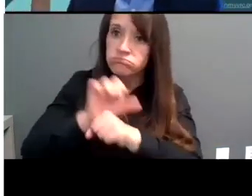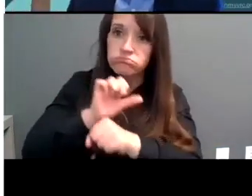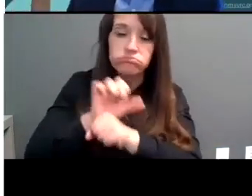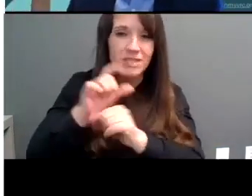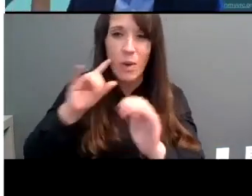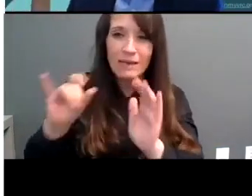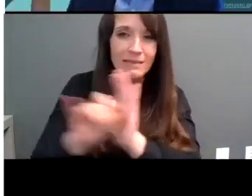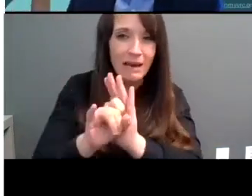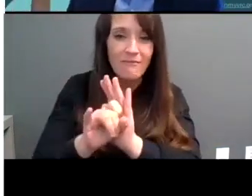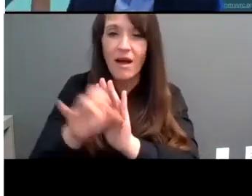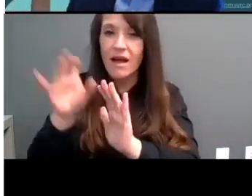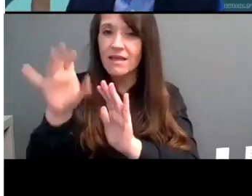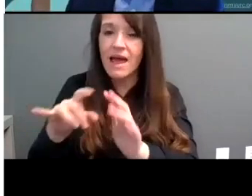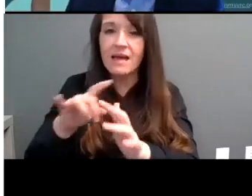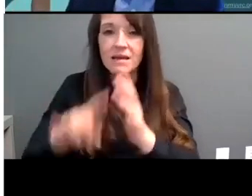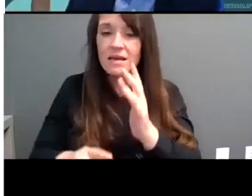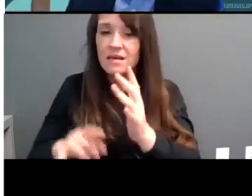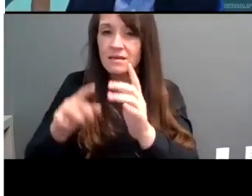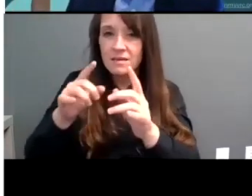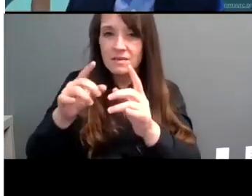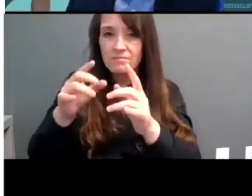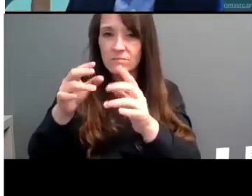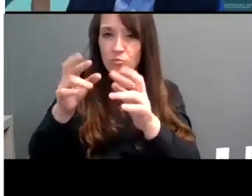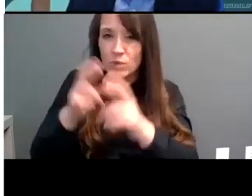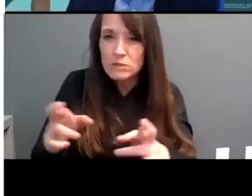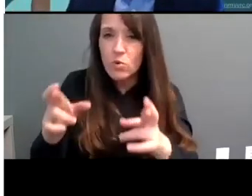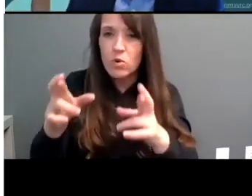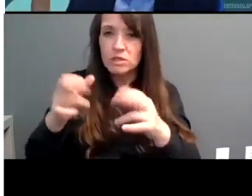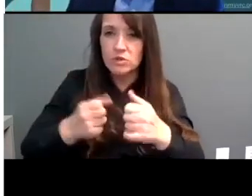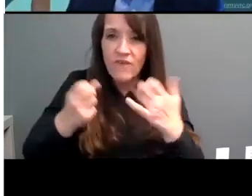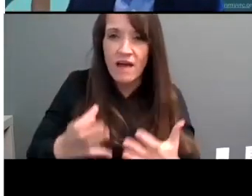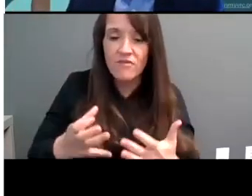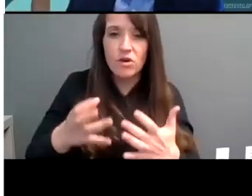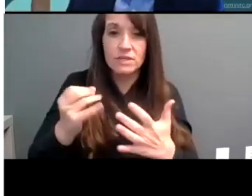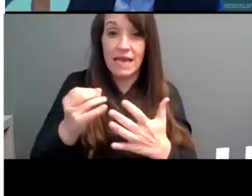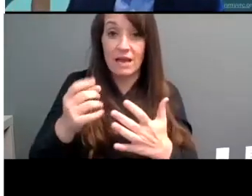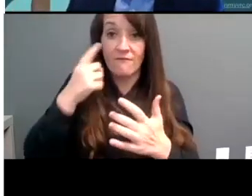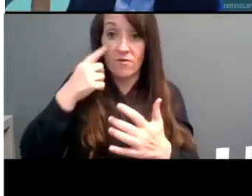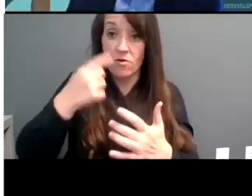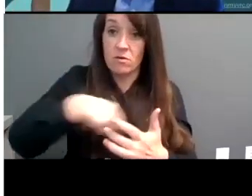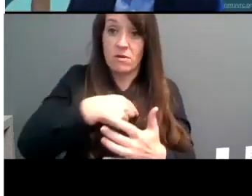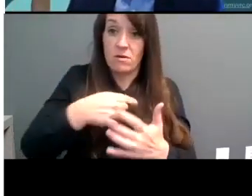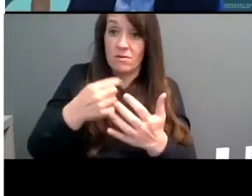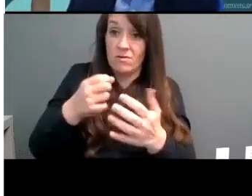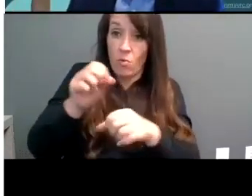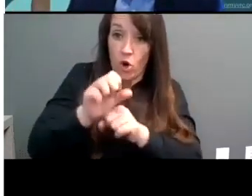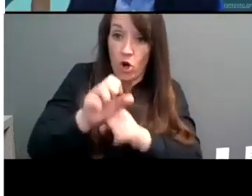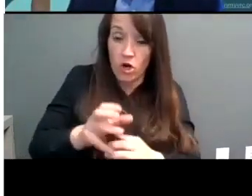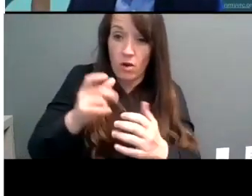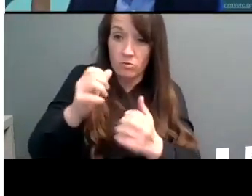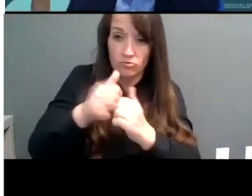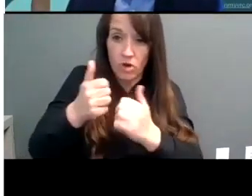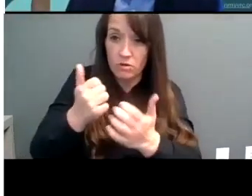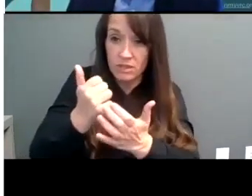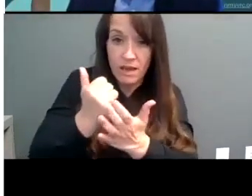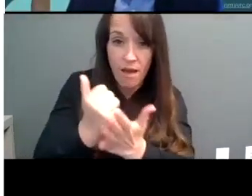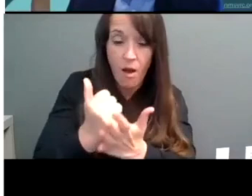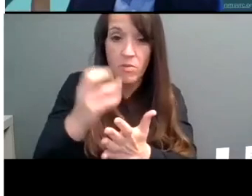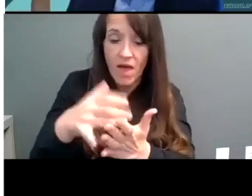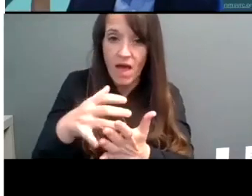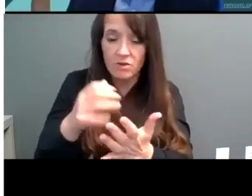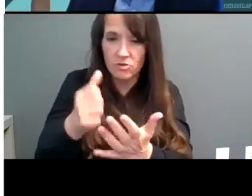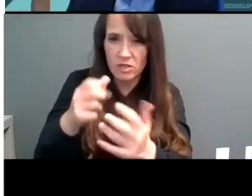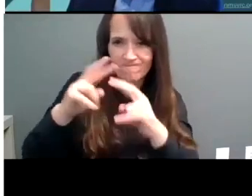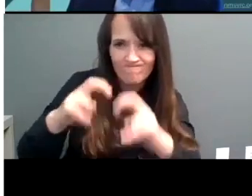ongoing resources to survivors and victim service professionals and our allies to effectively address the impact of trauma in a way that